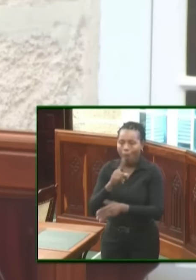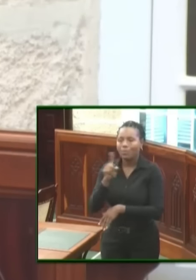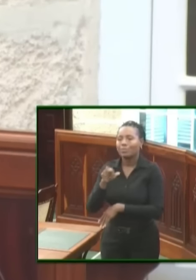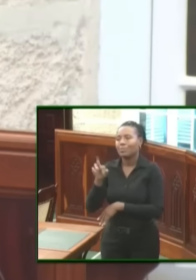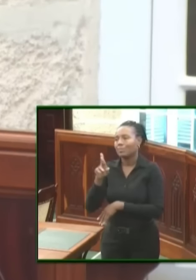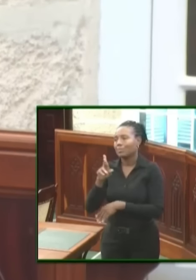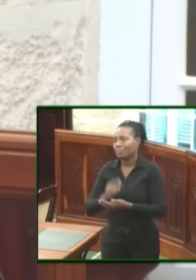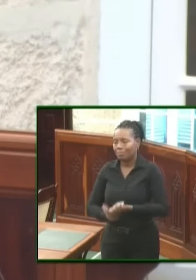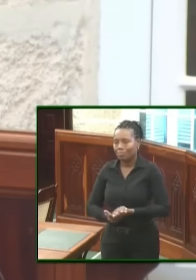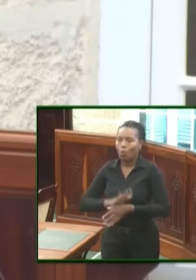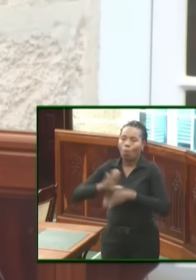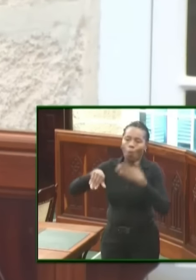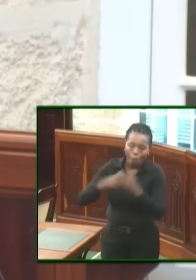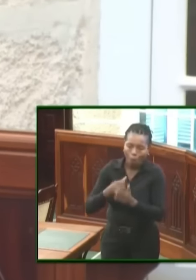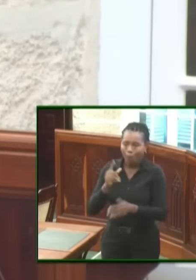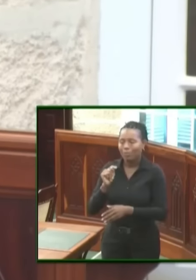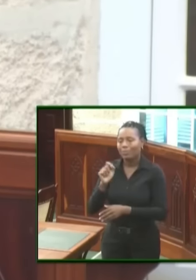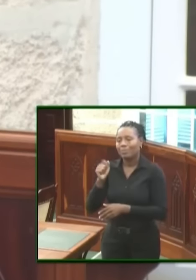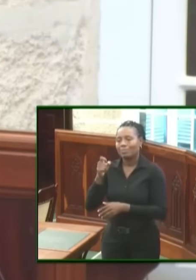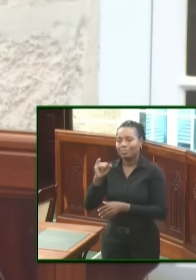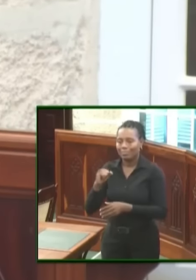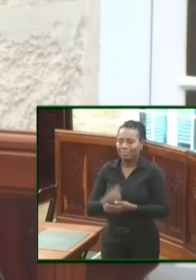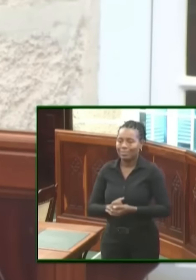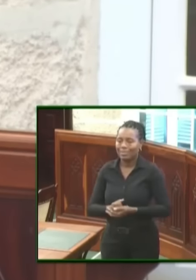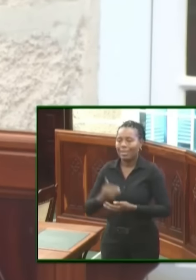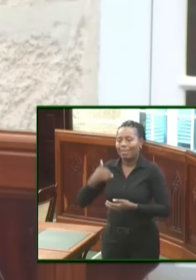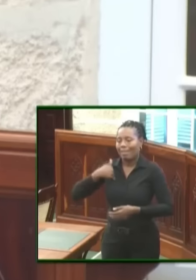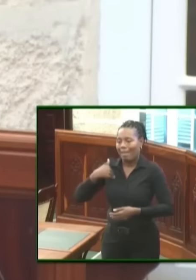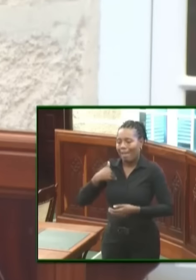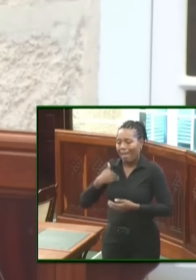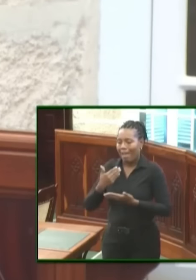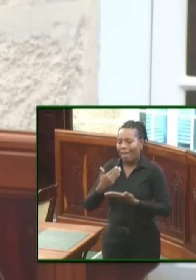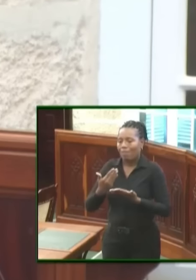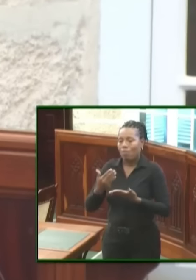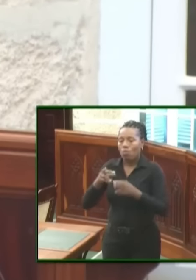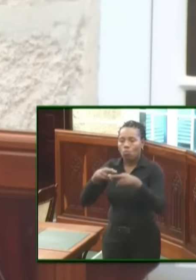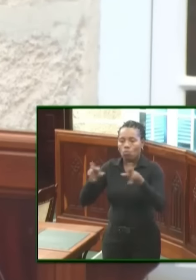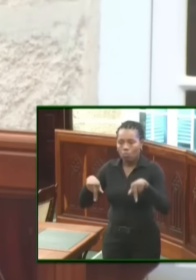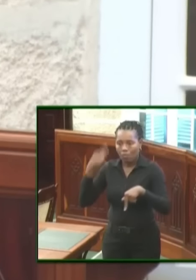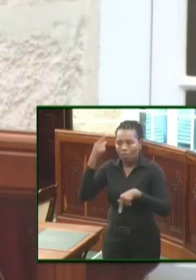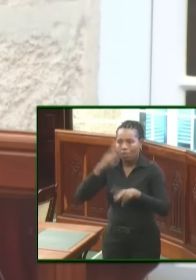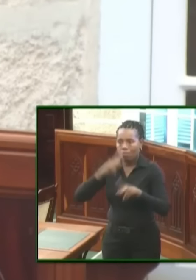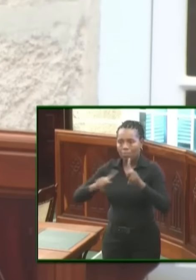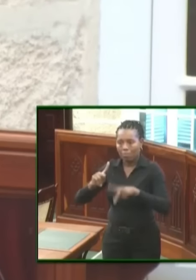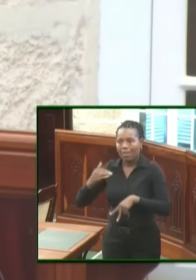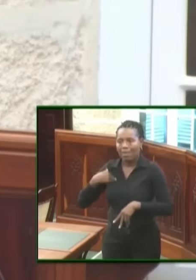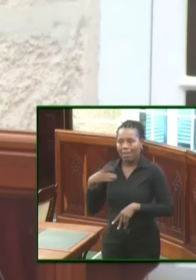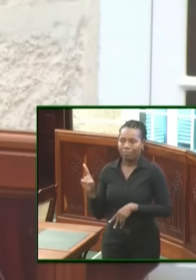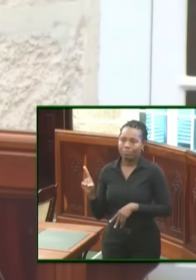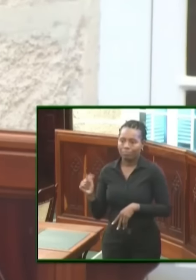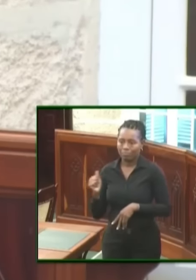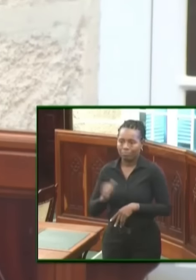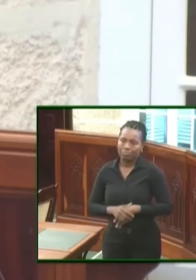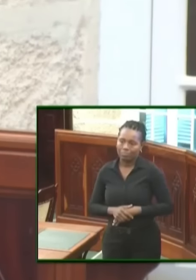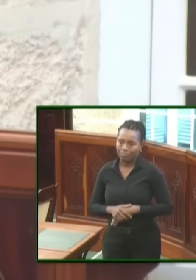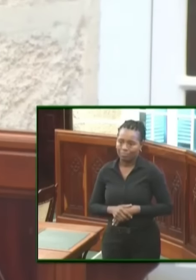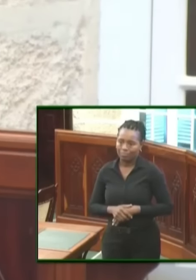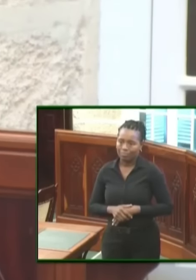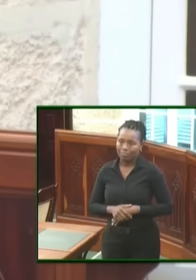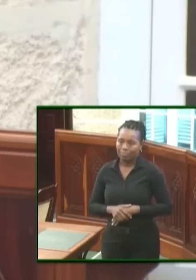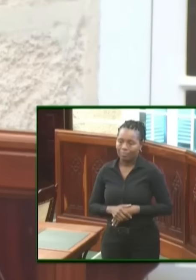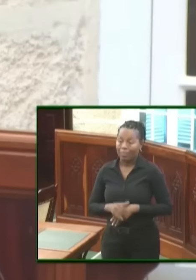have some capacity for persons with disabilities. And if it is all,